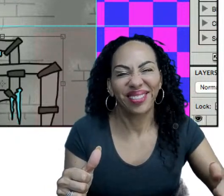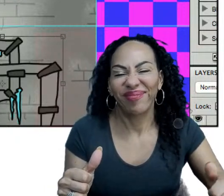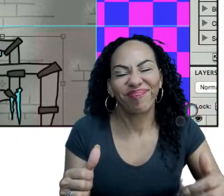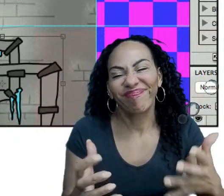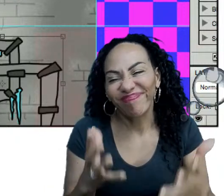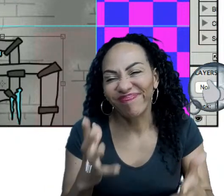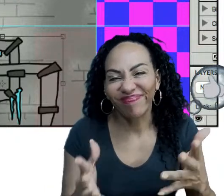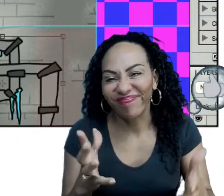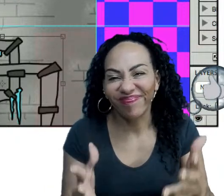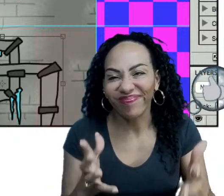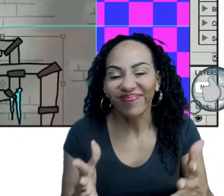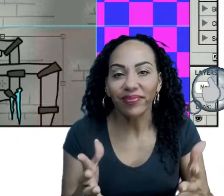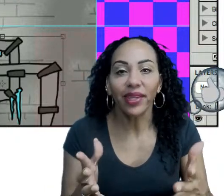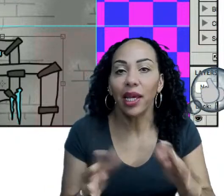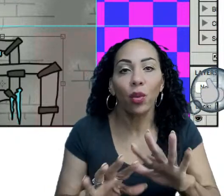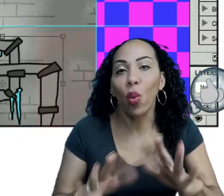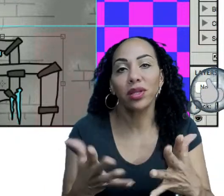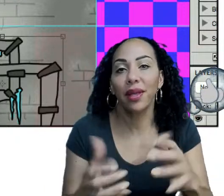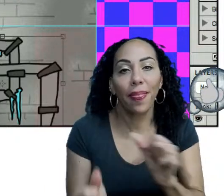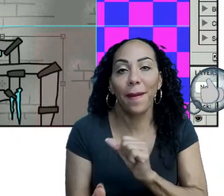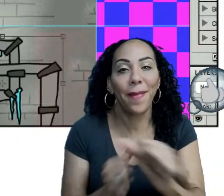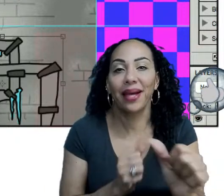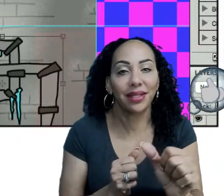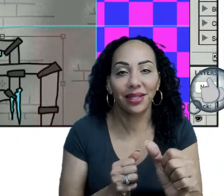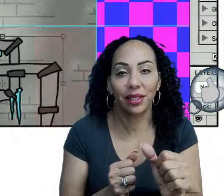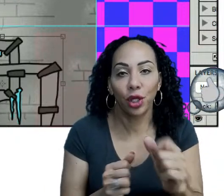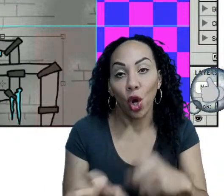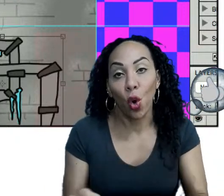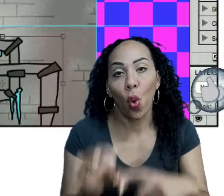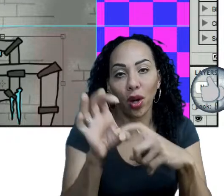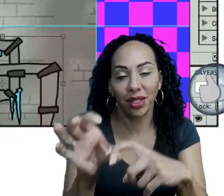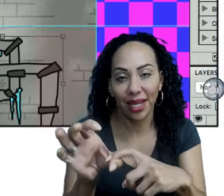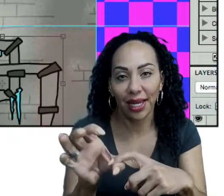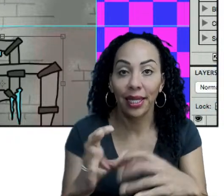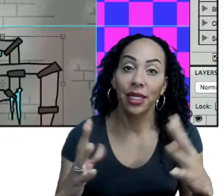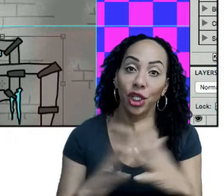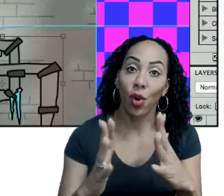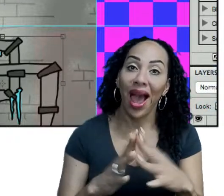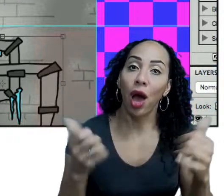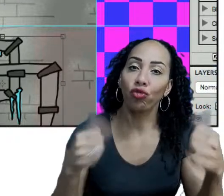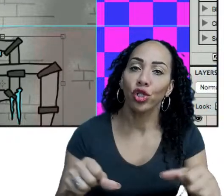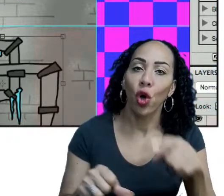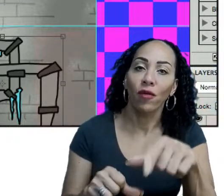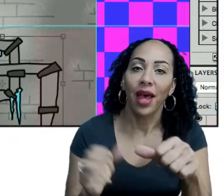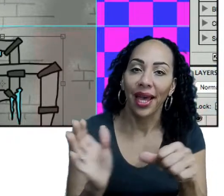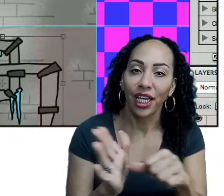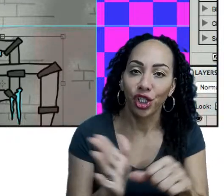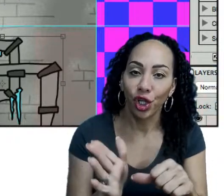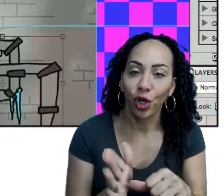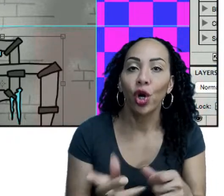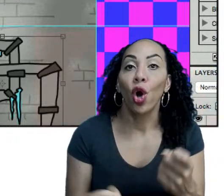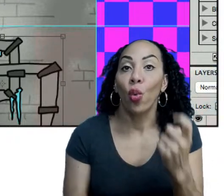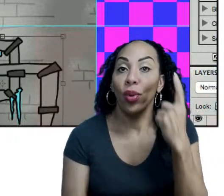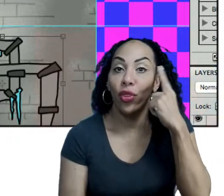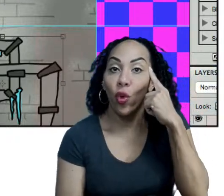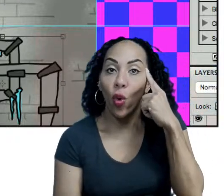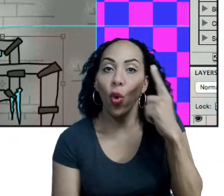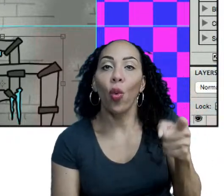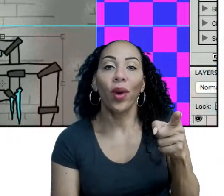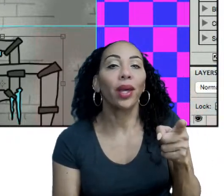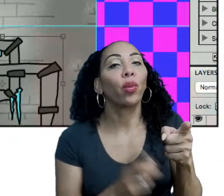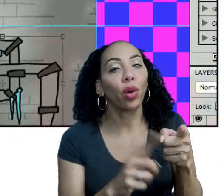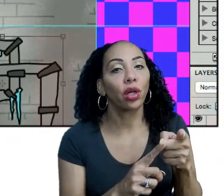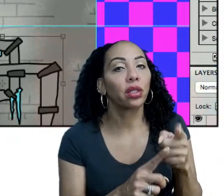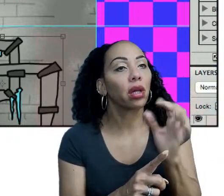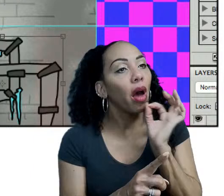something of the best quality. So to remedy that, we had the idea to bring in an actual client to hold us